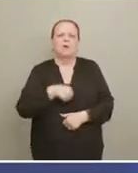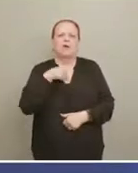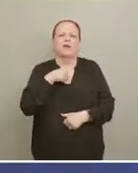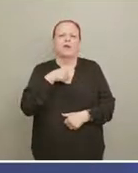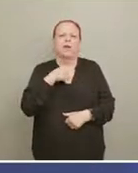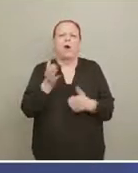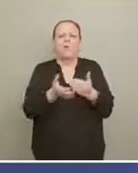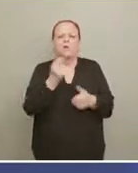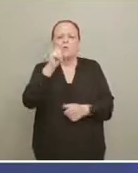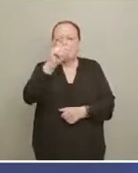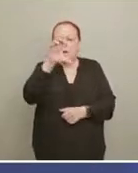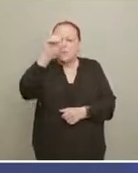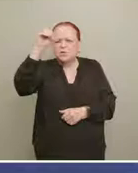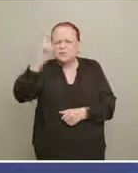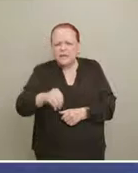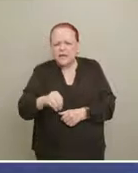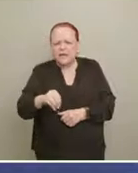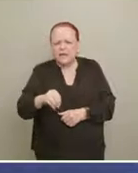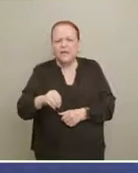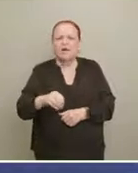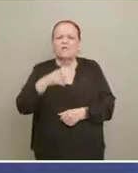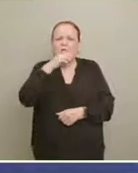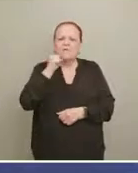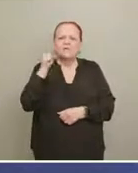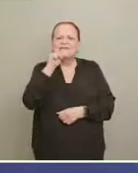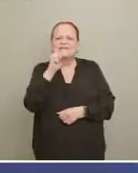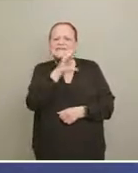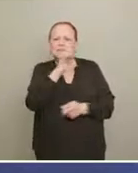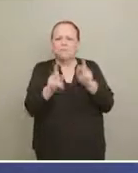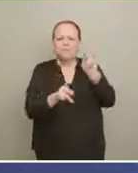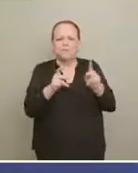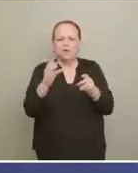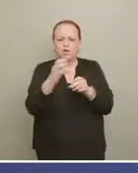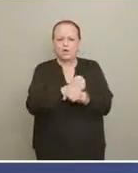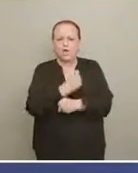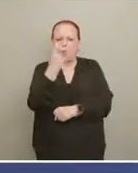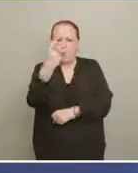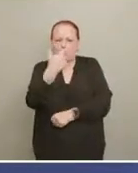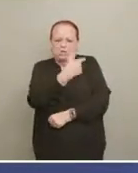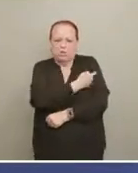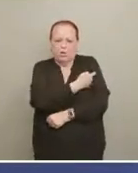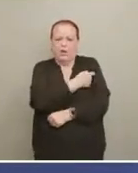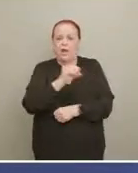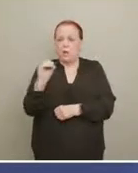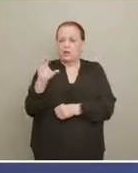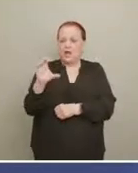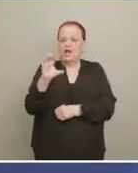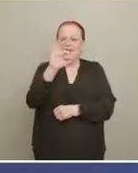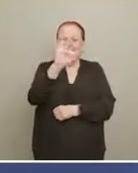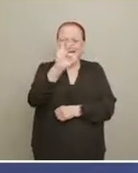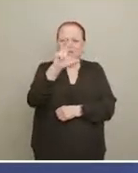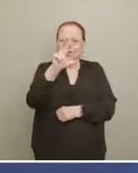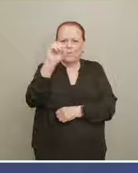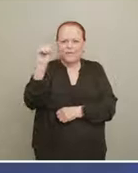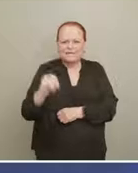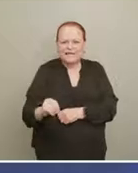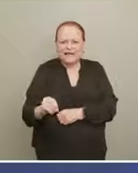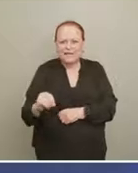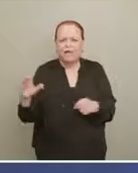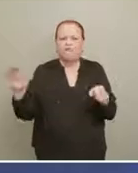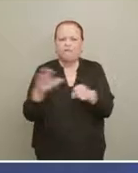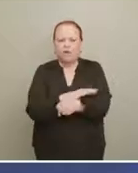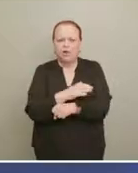close to 100% of them have seen one dose. And clearly here in Orange County, almost 93% of them are